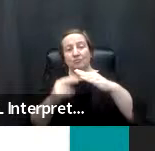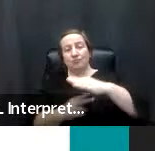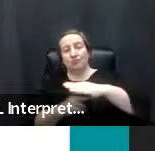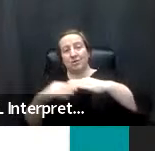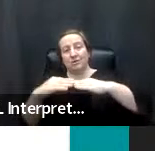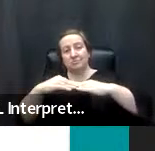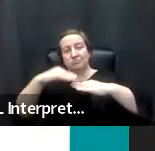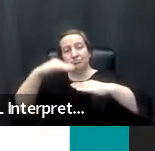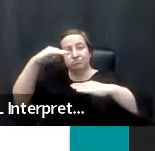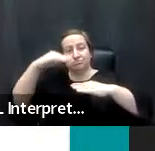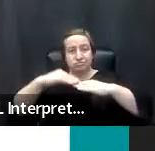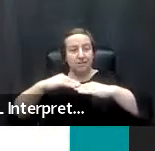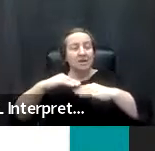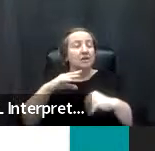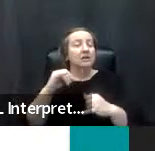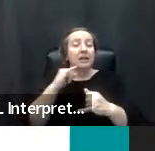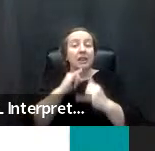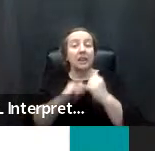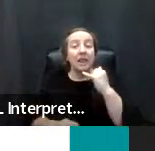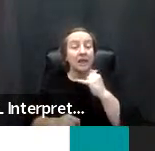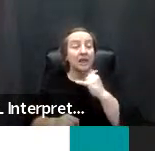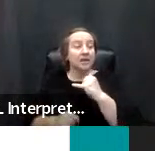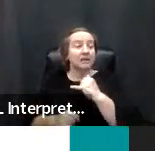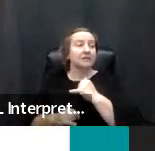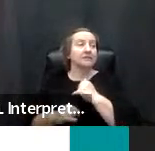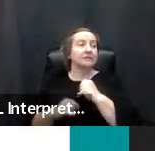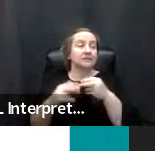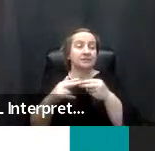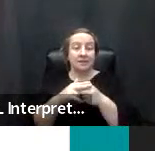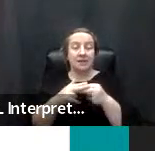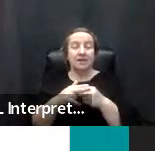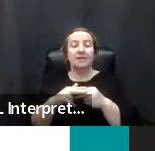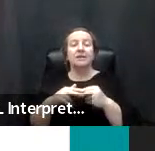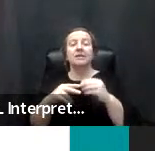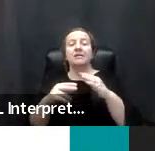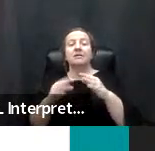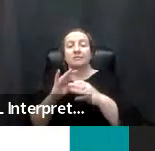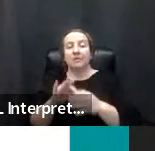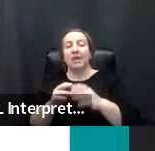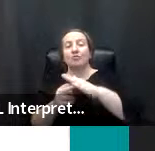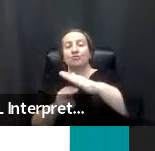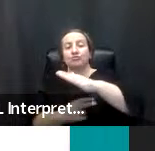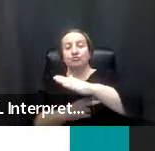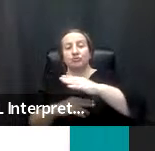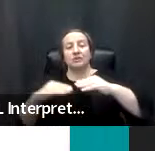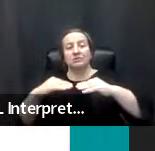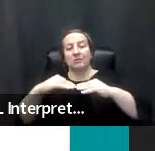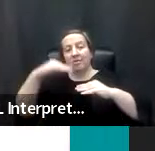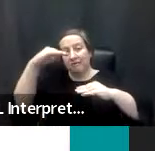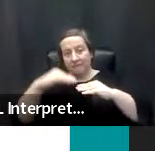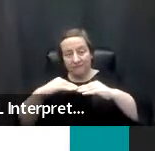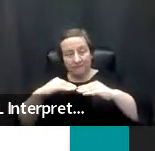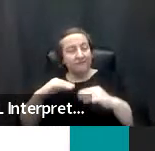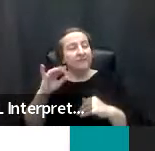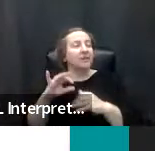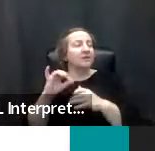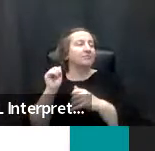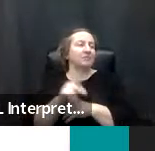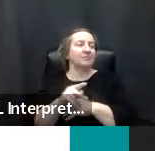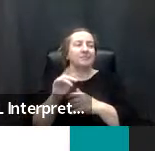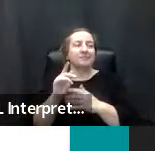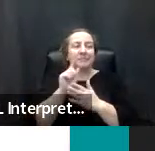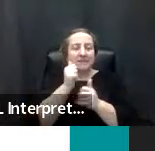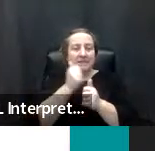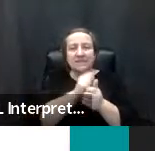And then the last slide I have is also bridge lift related. And this gets at back to kind of the hour